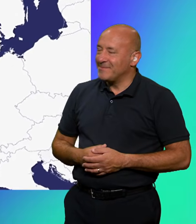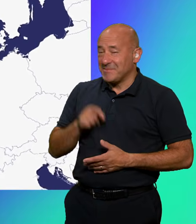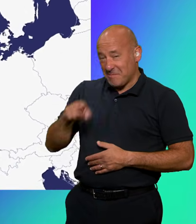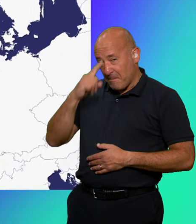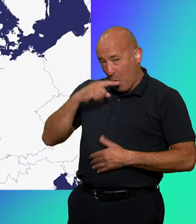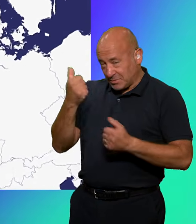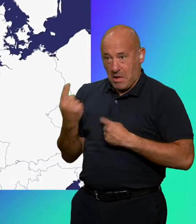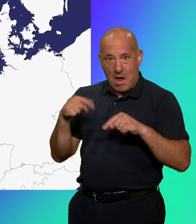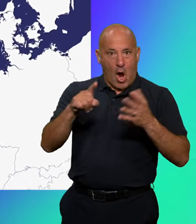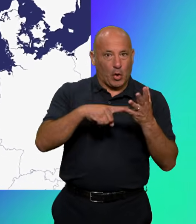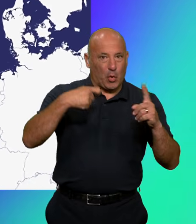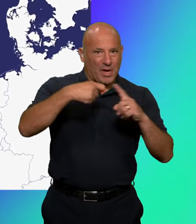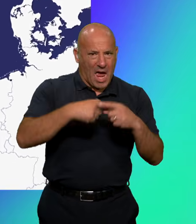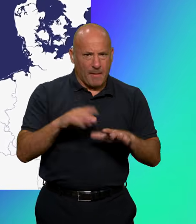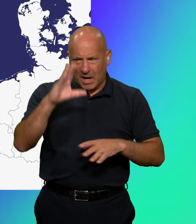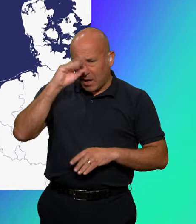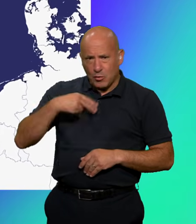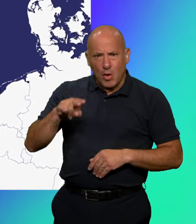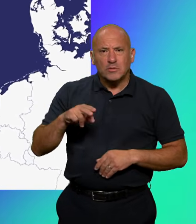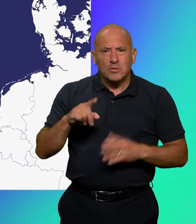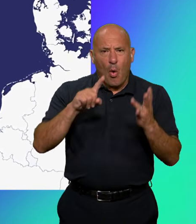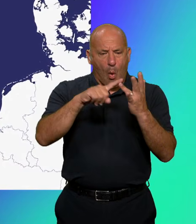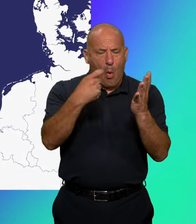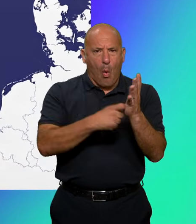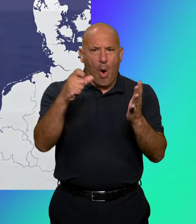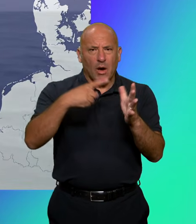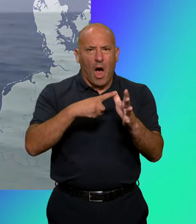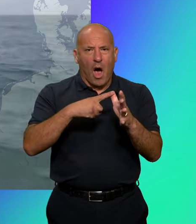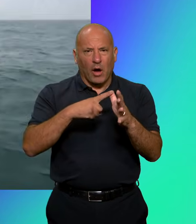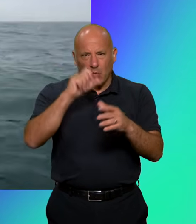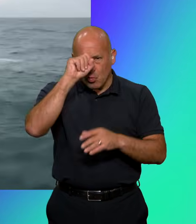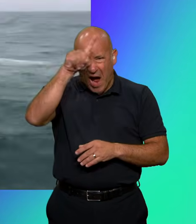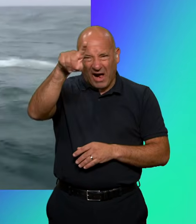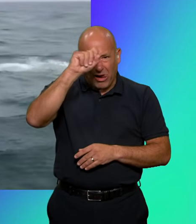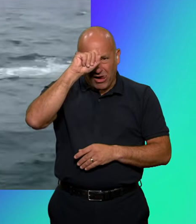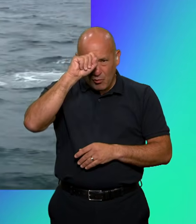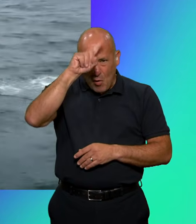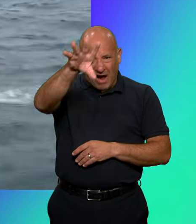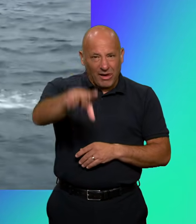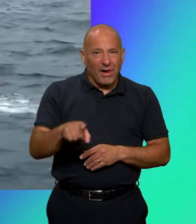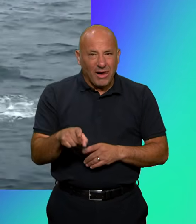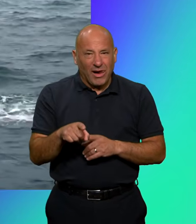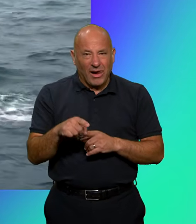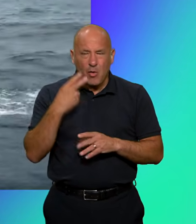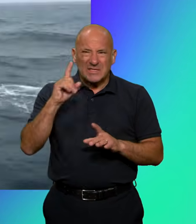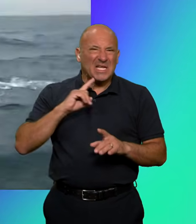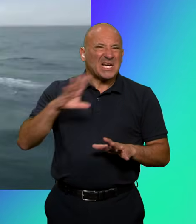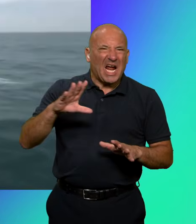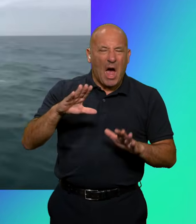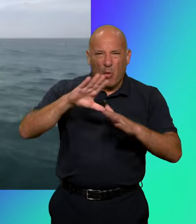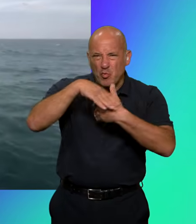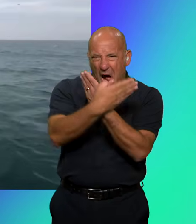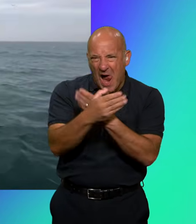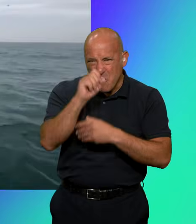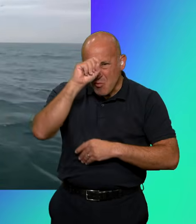Next, back to the UK, where there have been reports of orca sightings, also known as killer whales, off the coast of Northumberland.